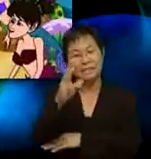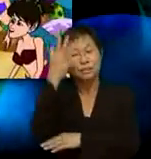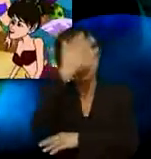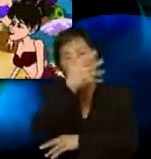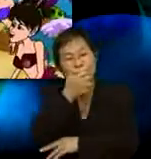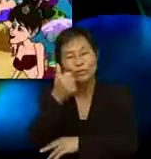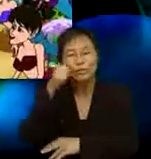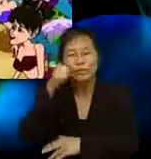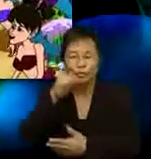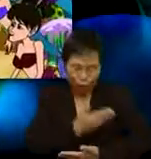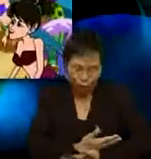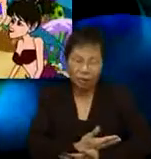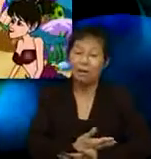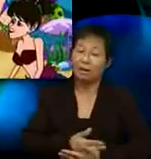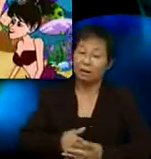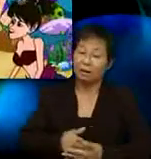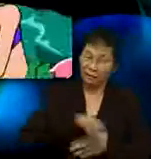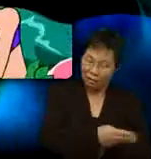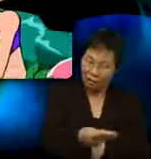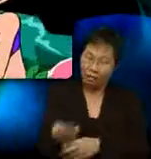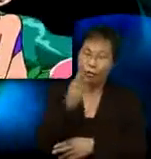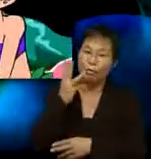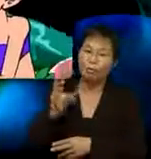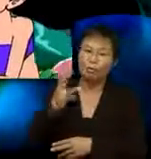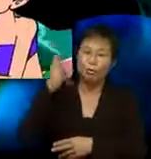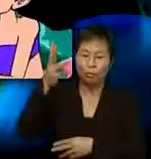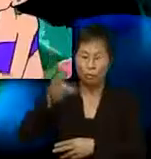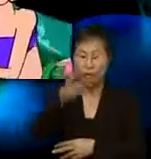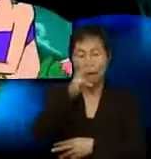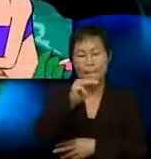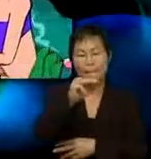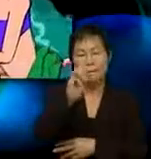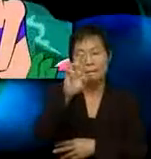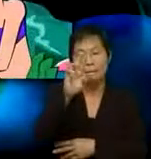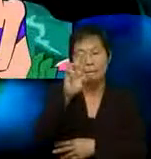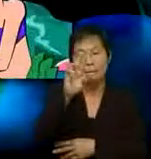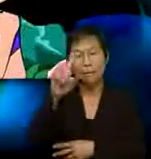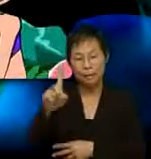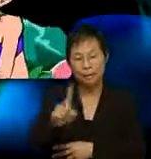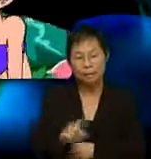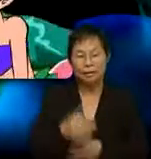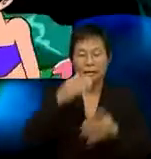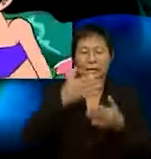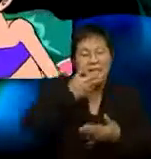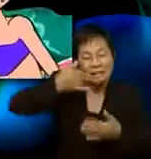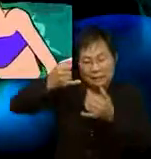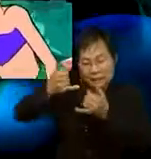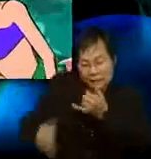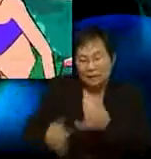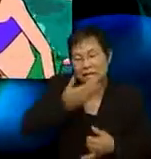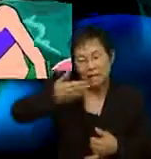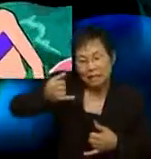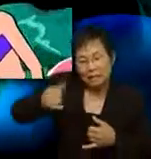daughters. They were mermaids. His youngest daughter was the loveliest of all.